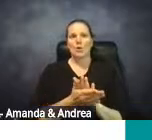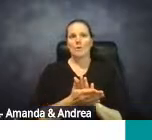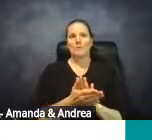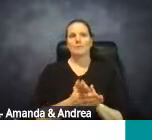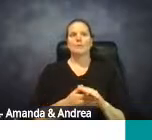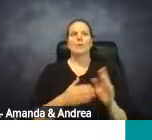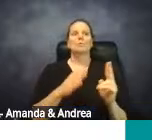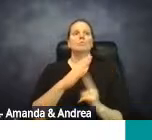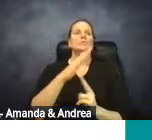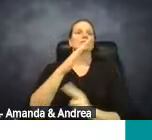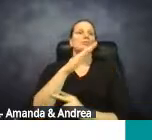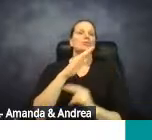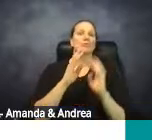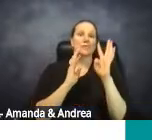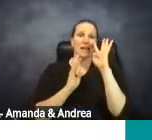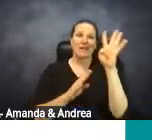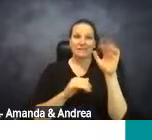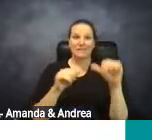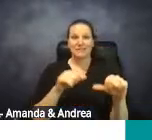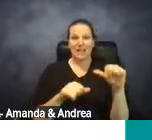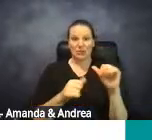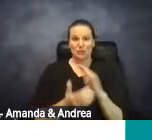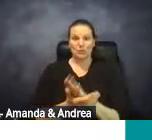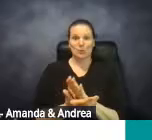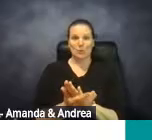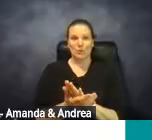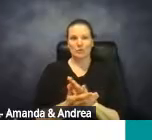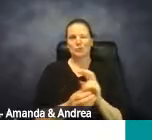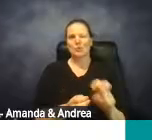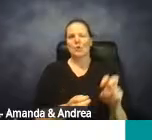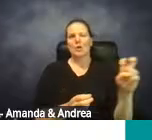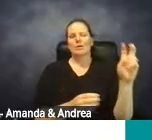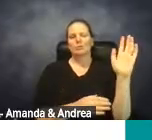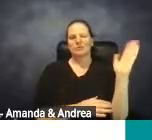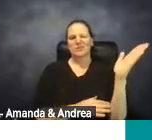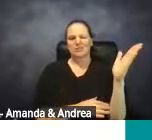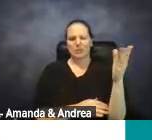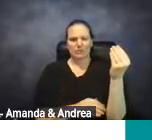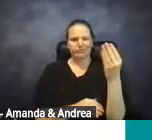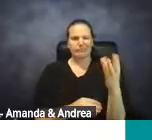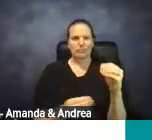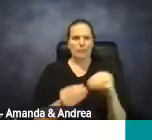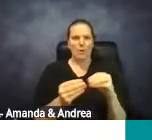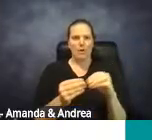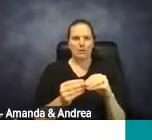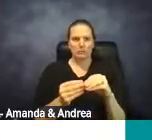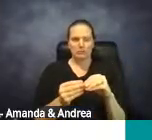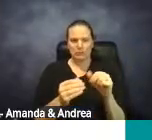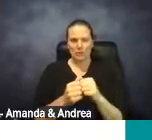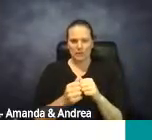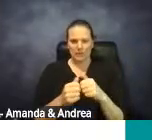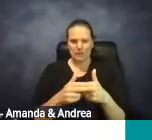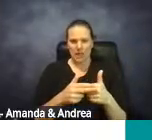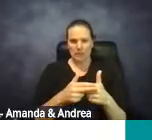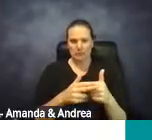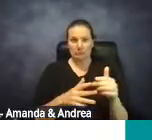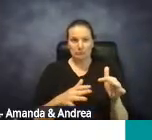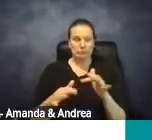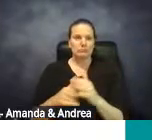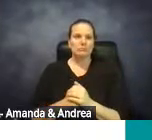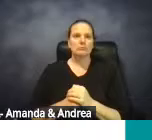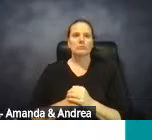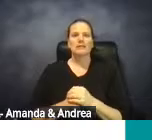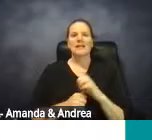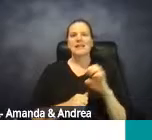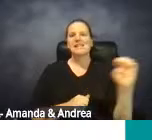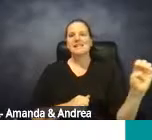Science School, for a tour and a presentation, and I'll tell you a little bit more about that in an upcoming slide, as well as the East County